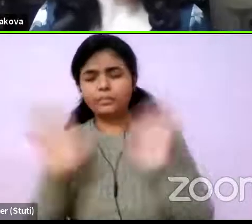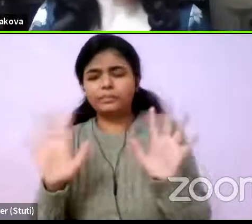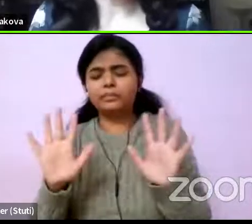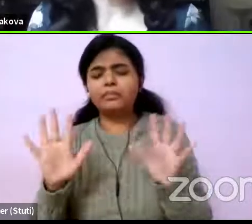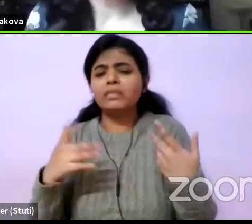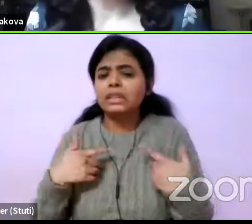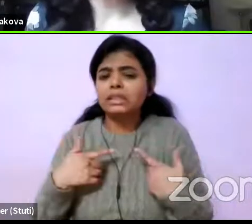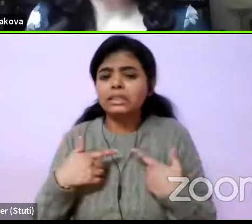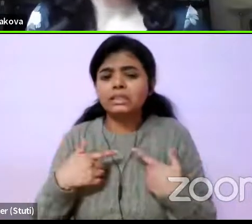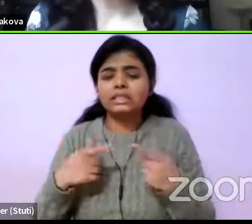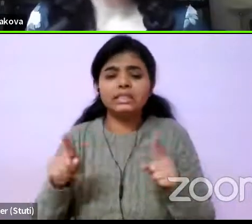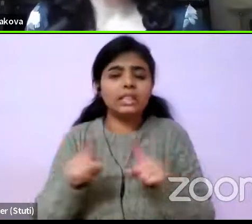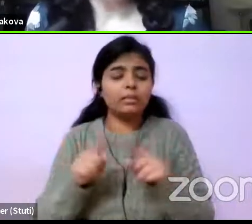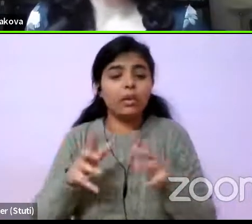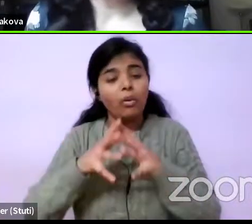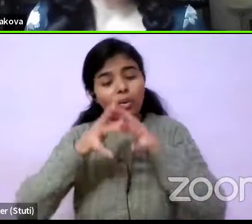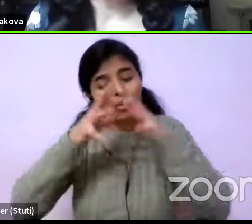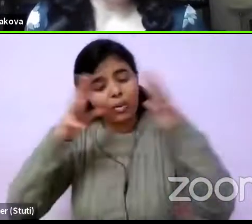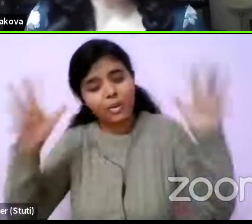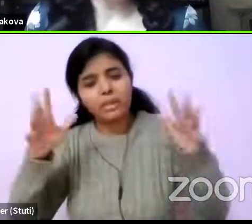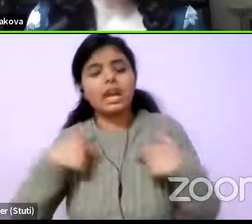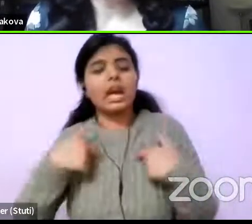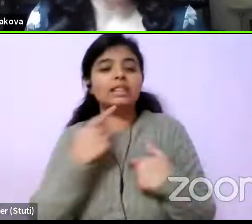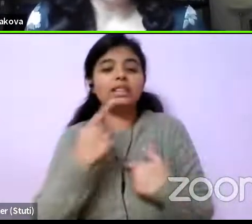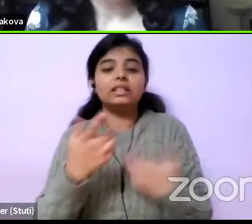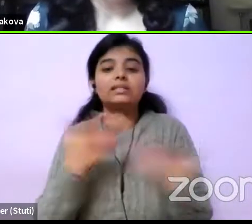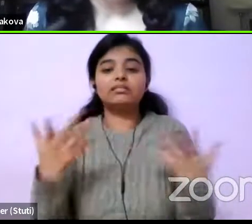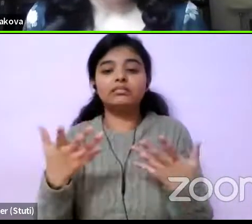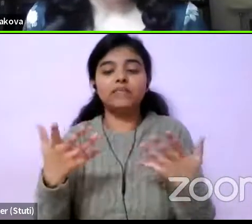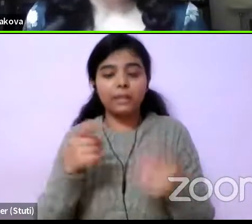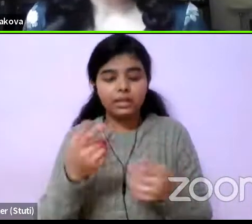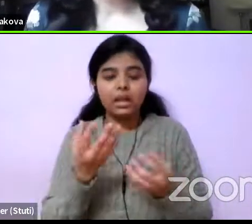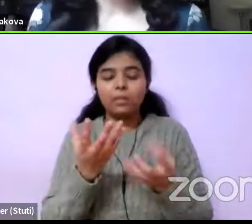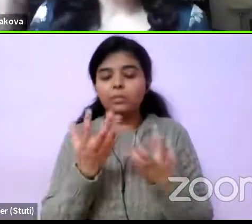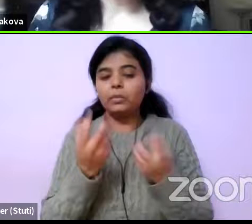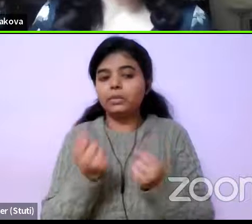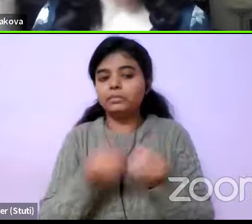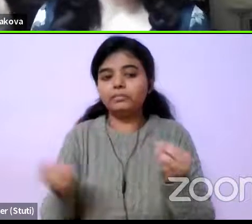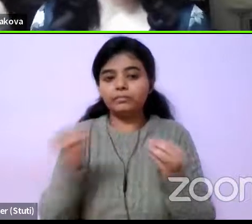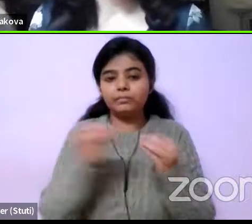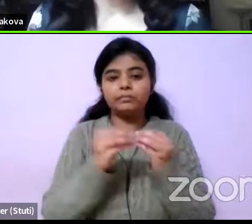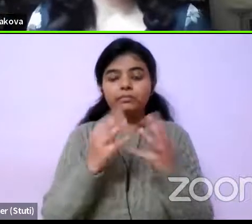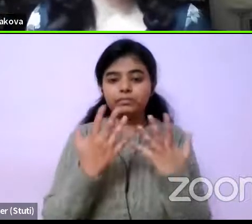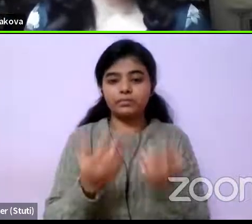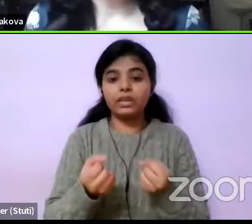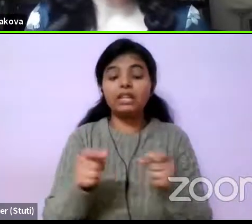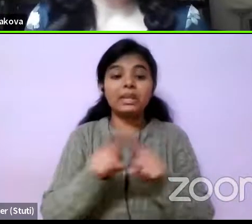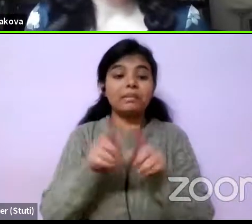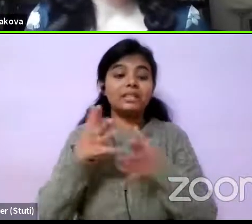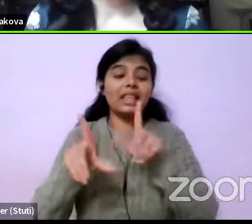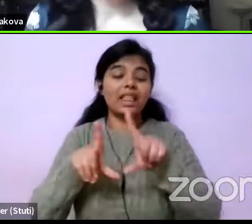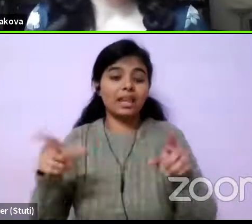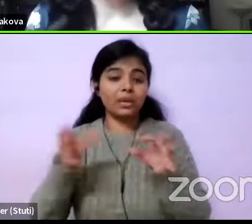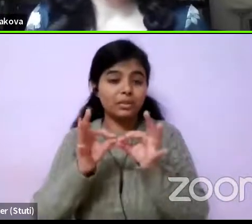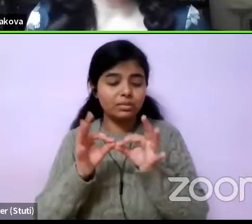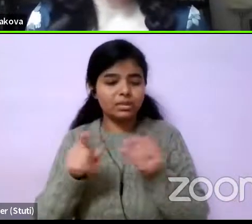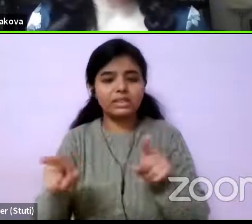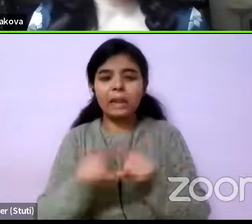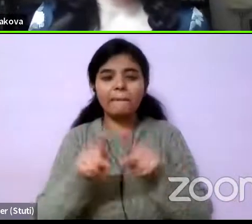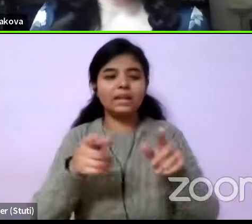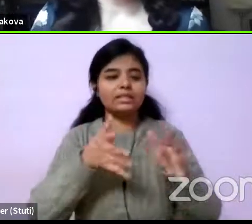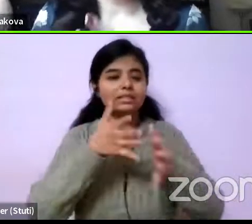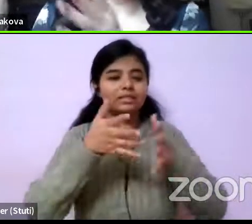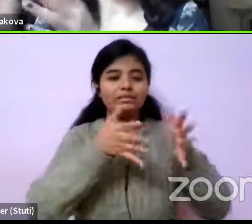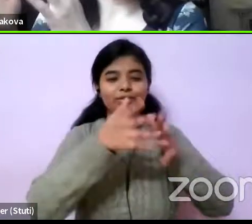it's a whole subject, but I would very much like that to be also a thing. Obviously, sign language interpreting is a large part of translation studies,